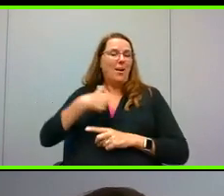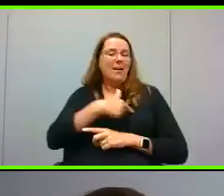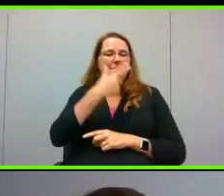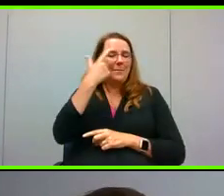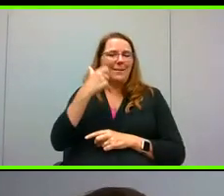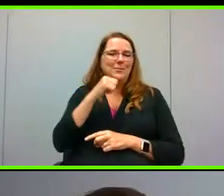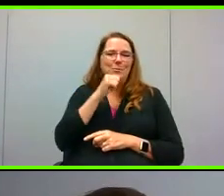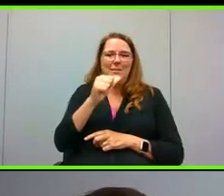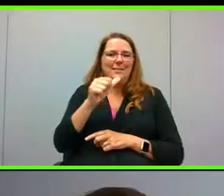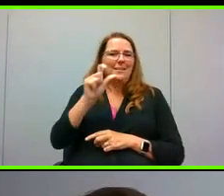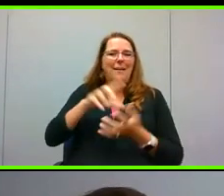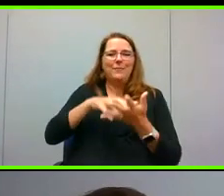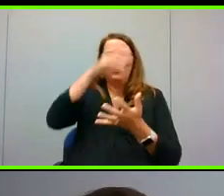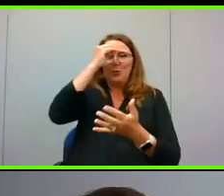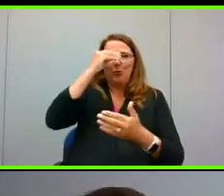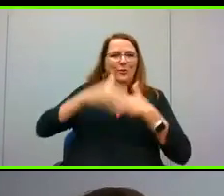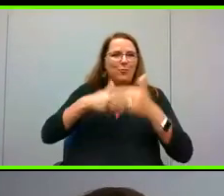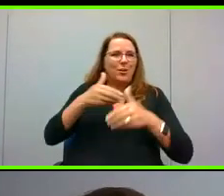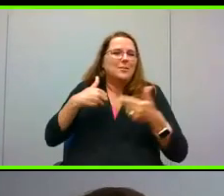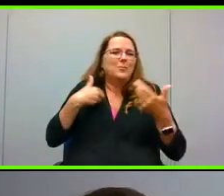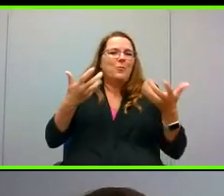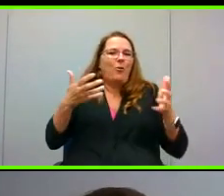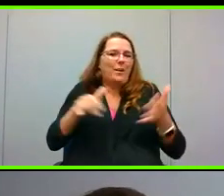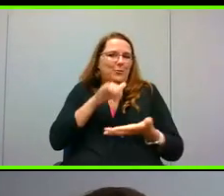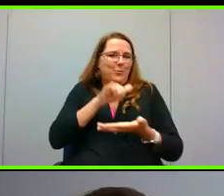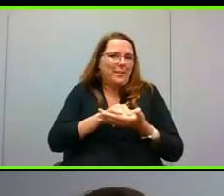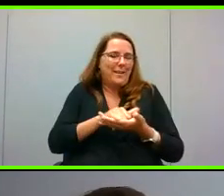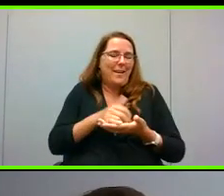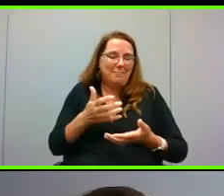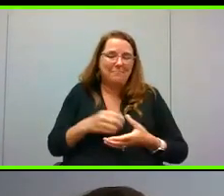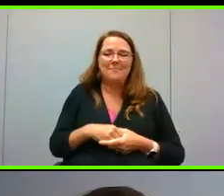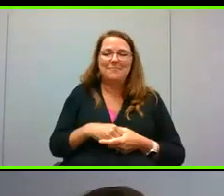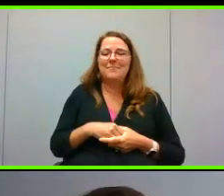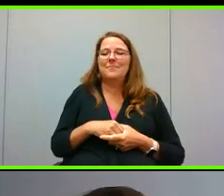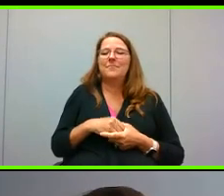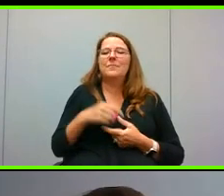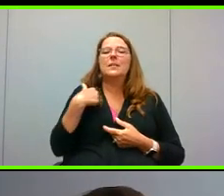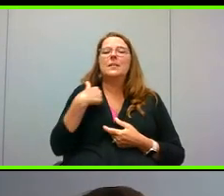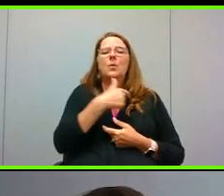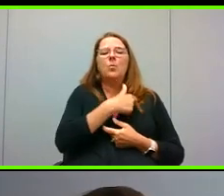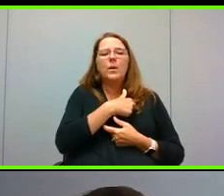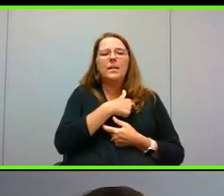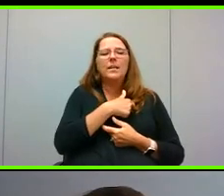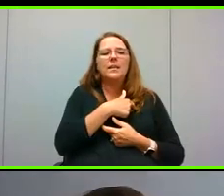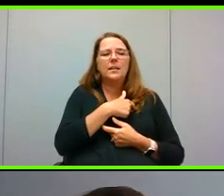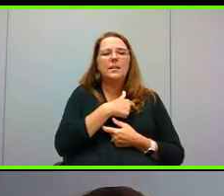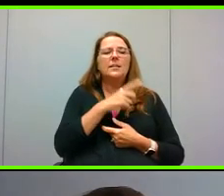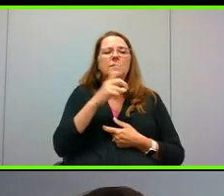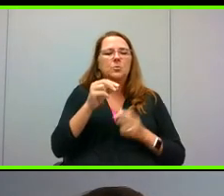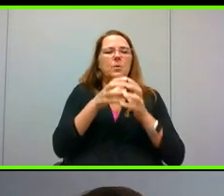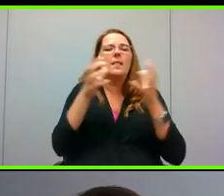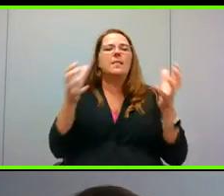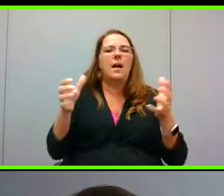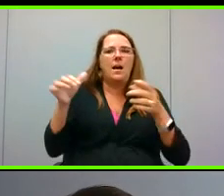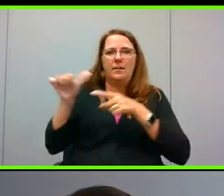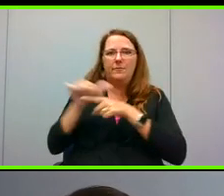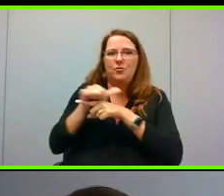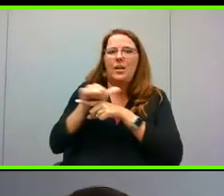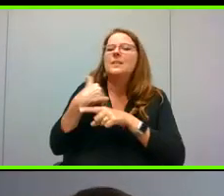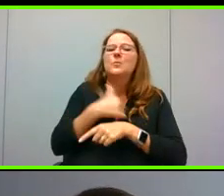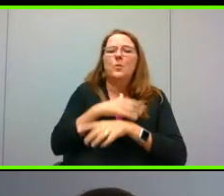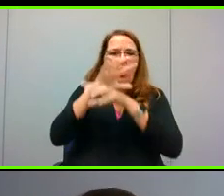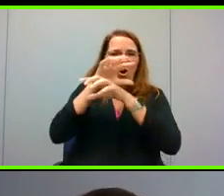learn processes to do that. We have, we do a lot of trainings, and we're used to traveling the